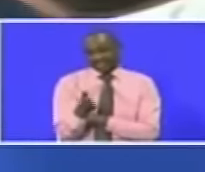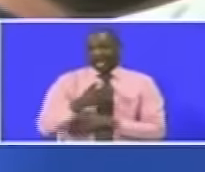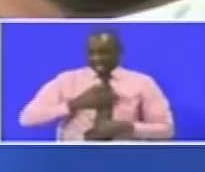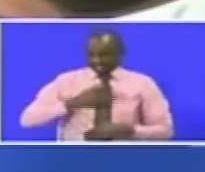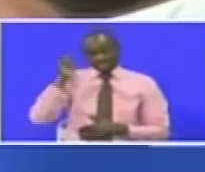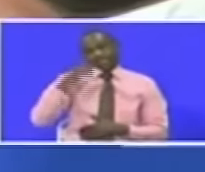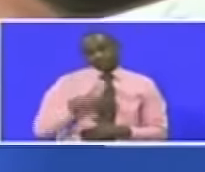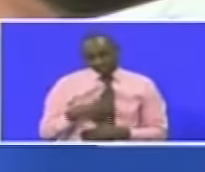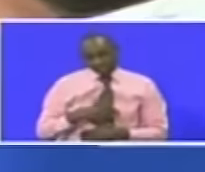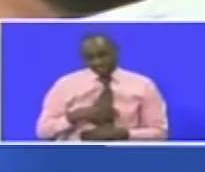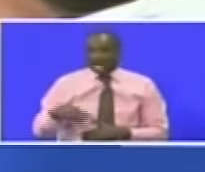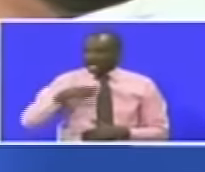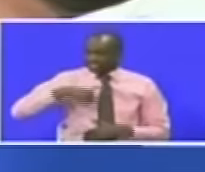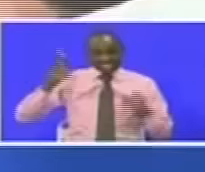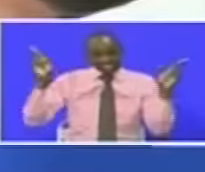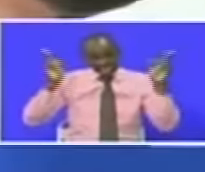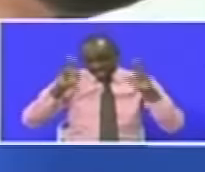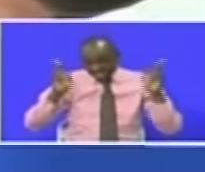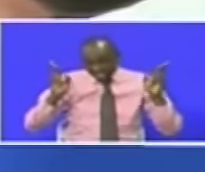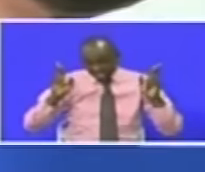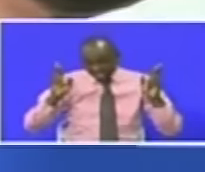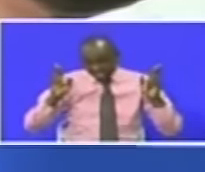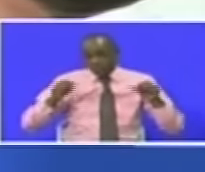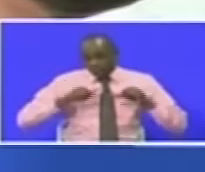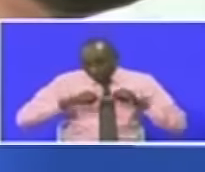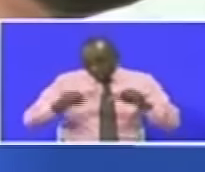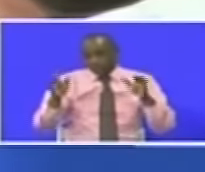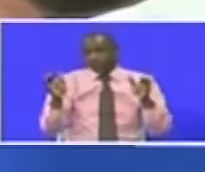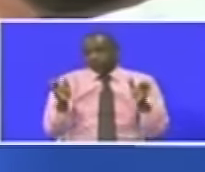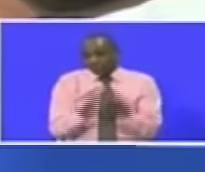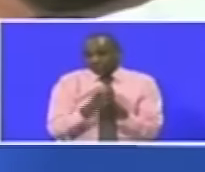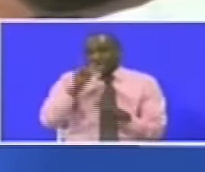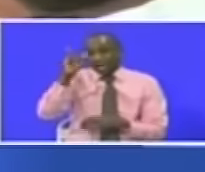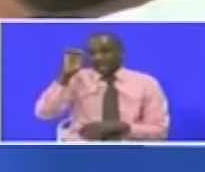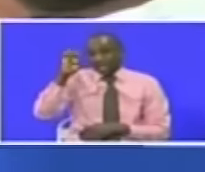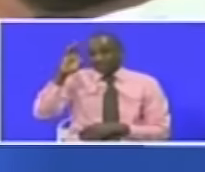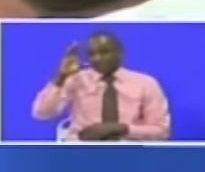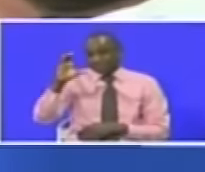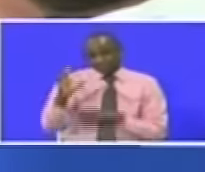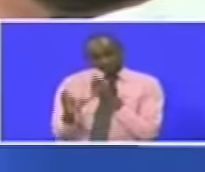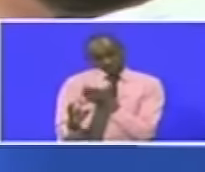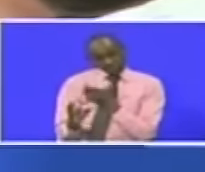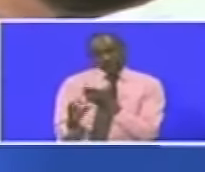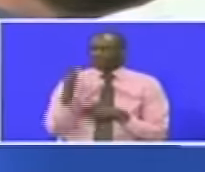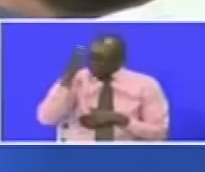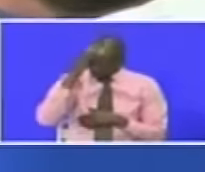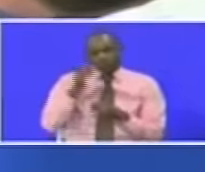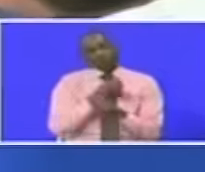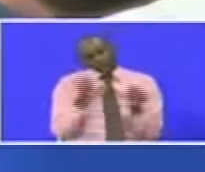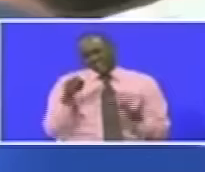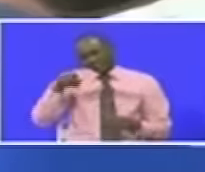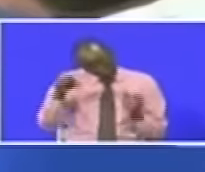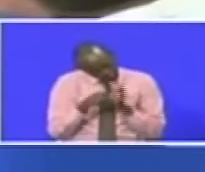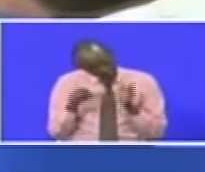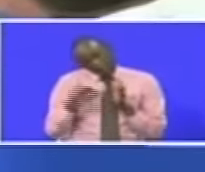Kenya hatuko tayari kuendelea na IEBC tukijua ya kwamba yale